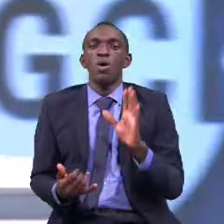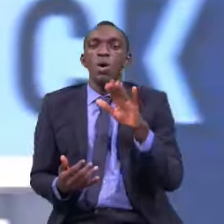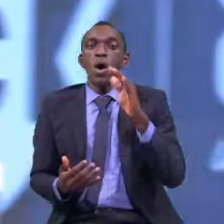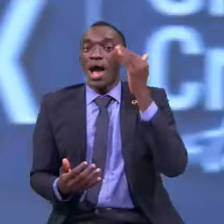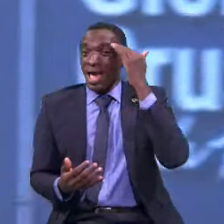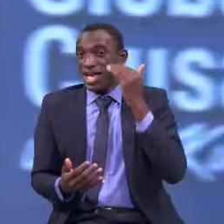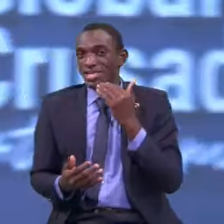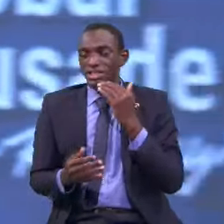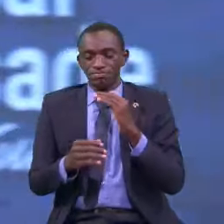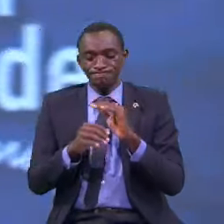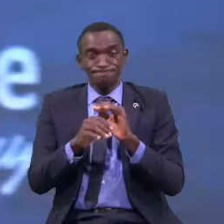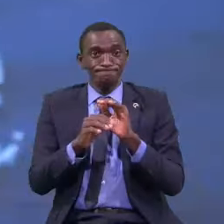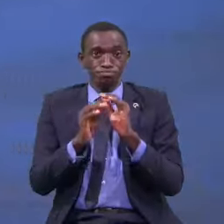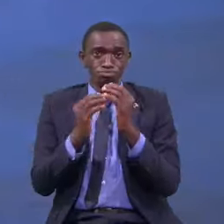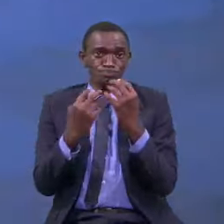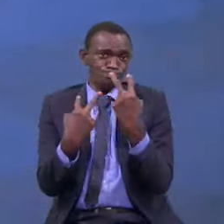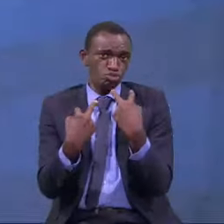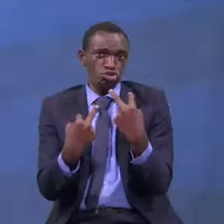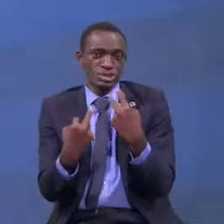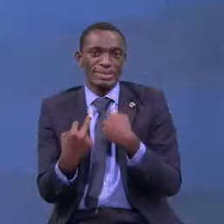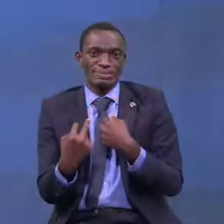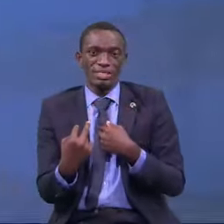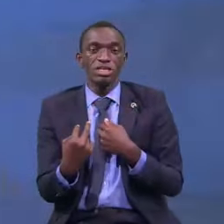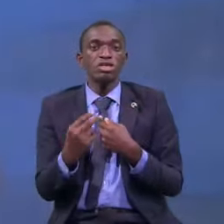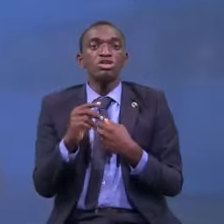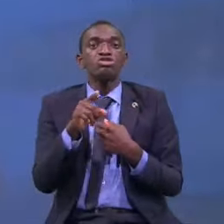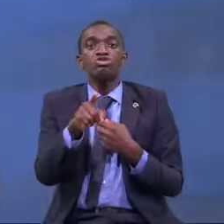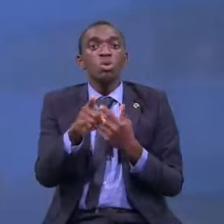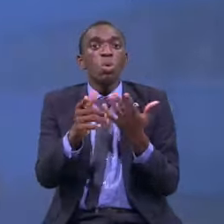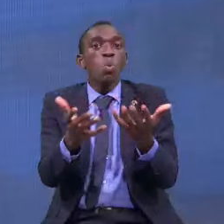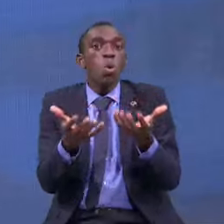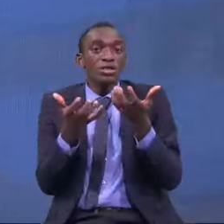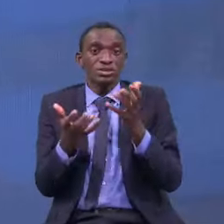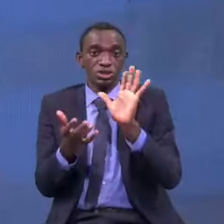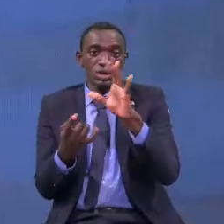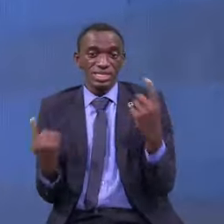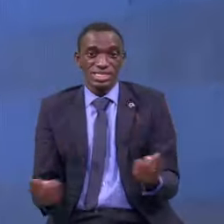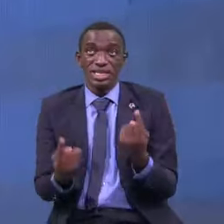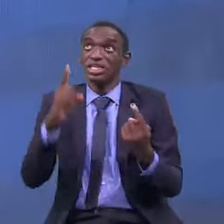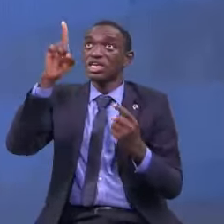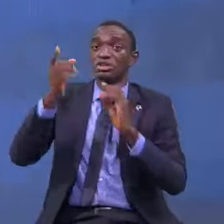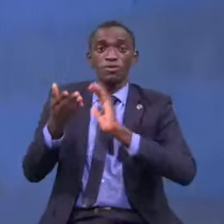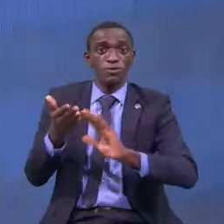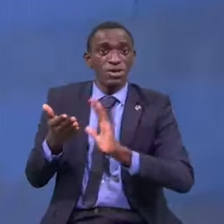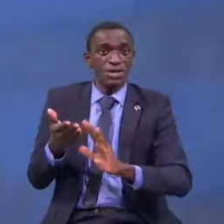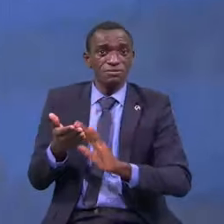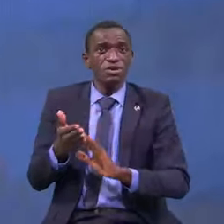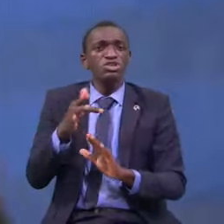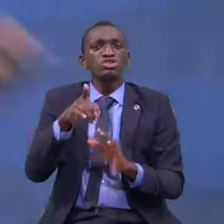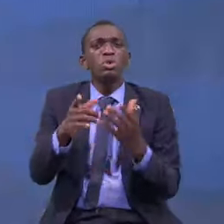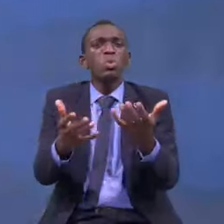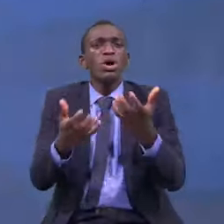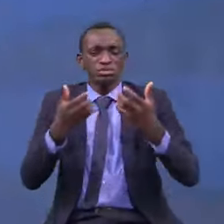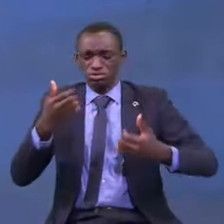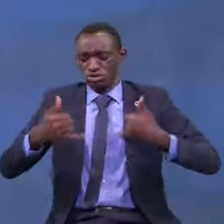closed. You want all your sins to be forgiven. You want the joy of salvation.